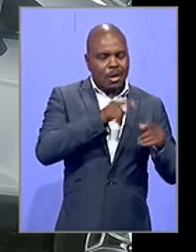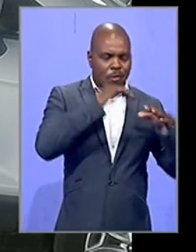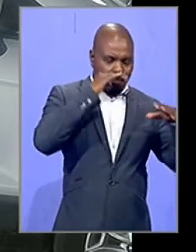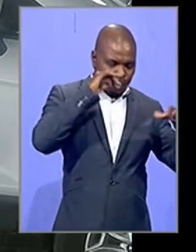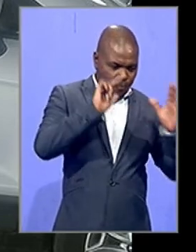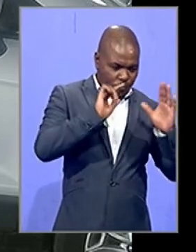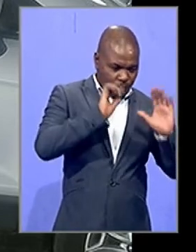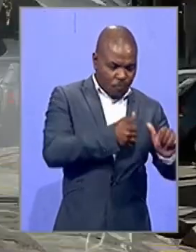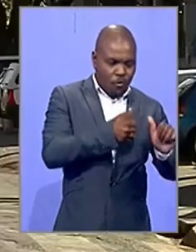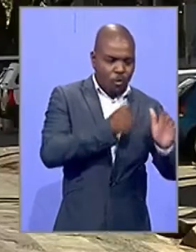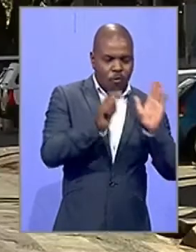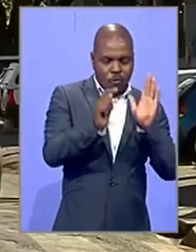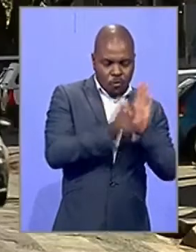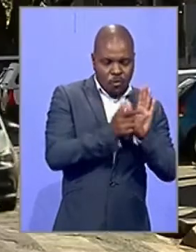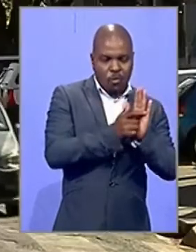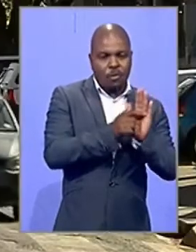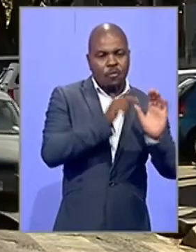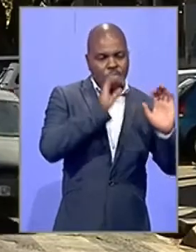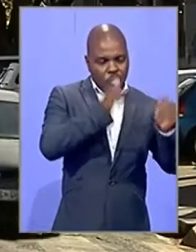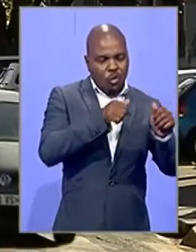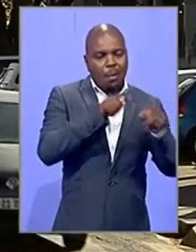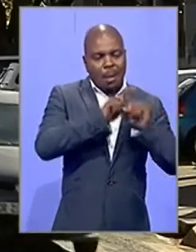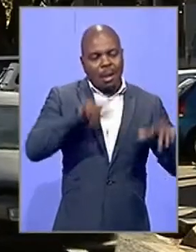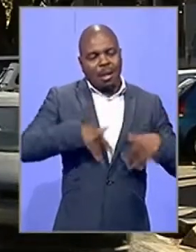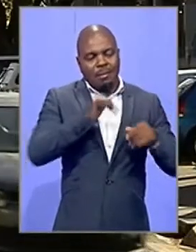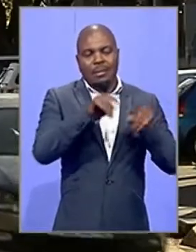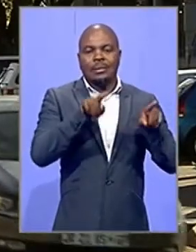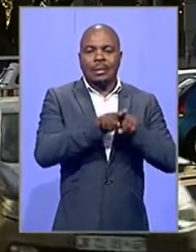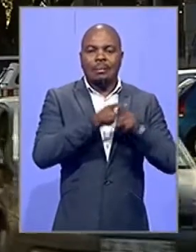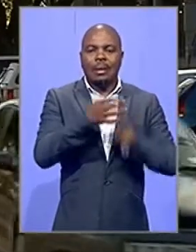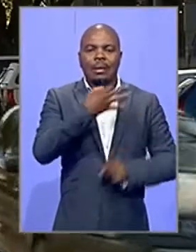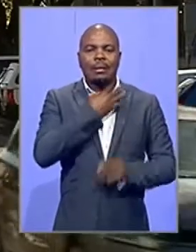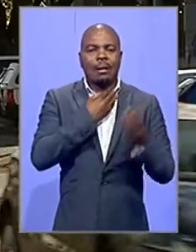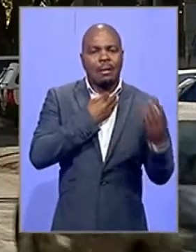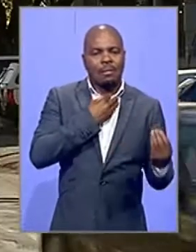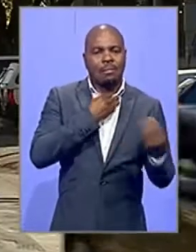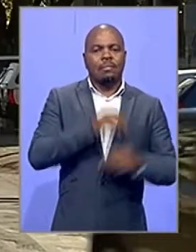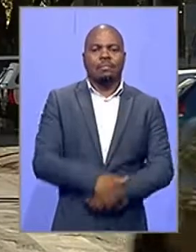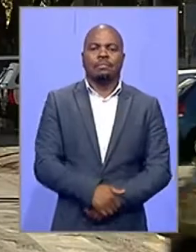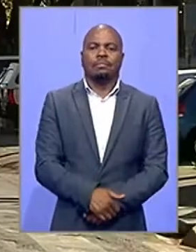molao le tolamo mo kotsing. Molemo wa SABC News, Pretoria.